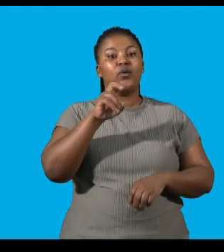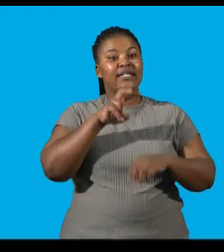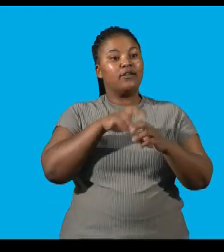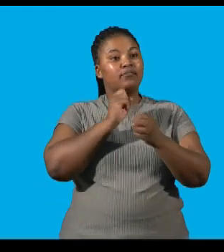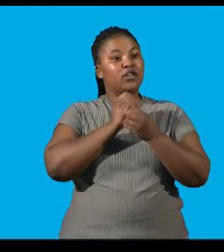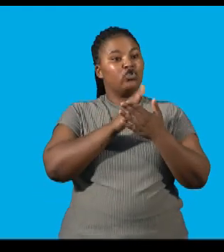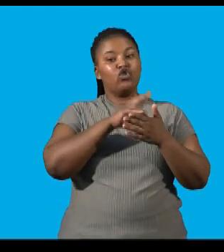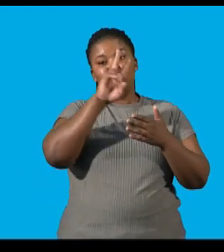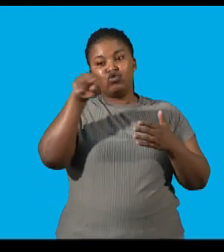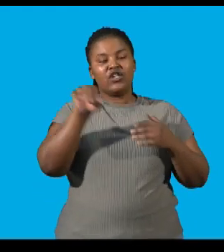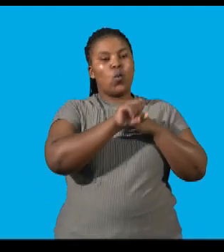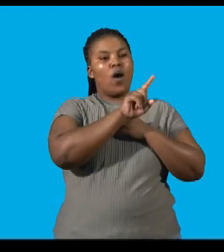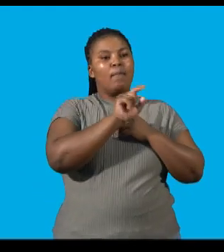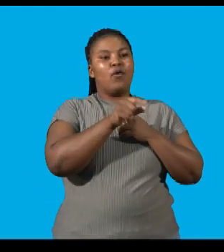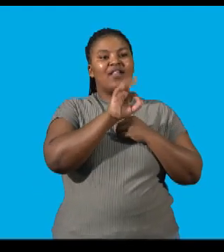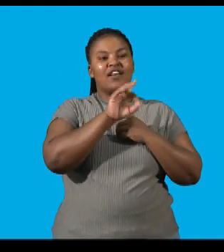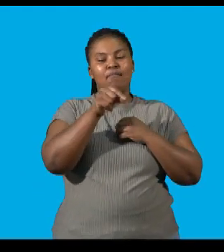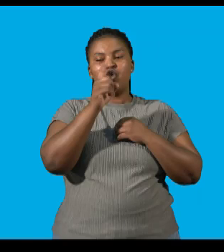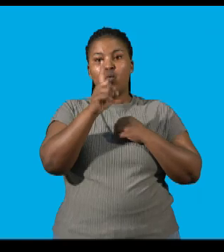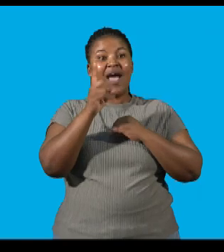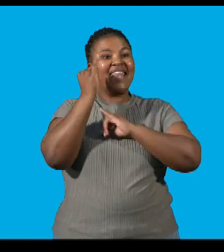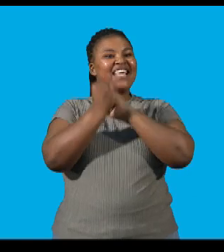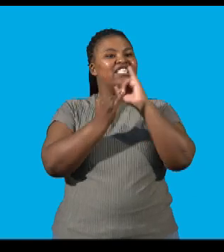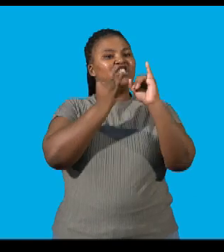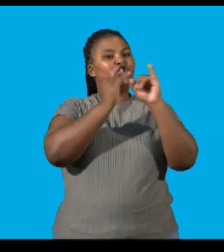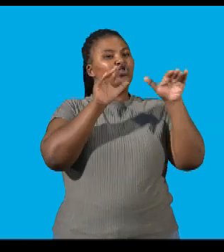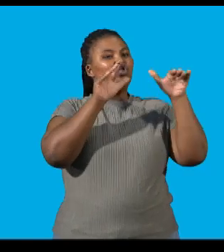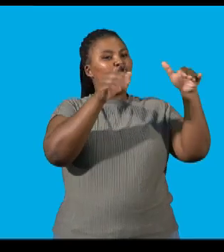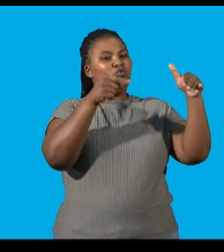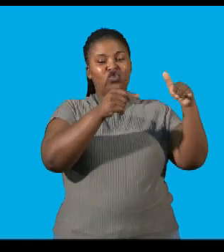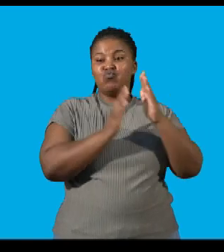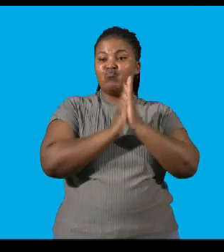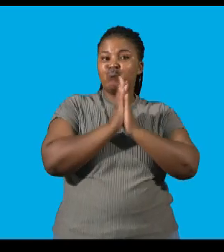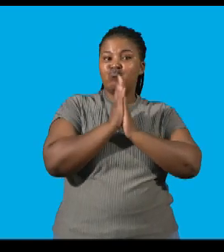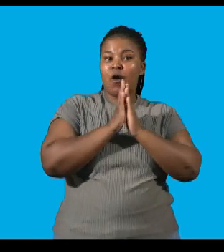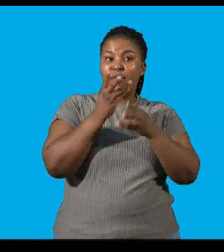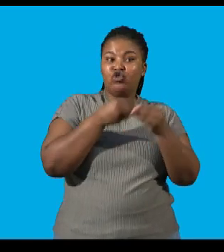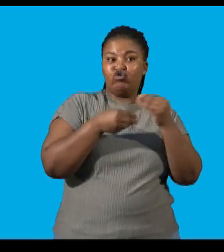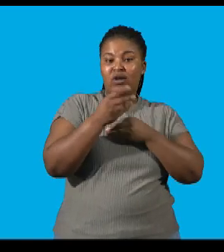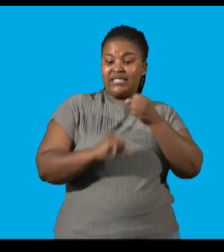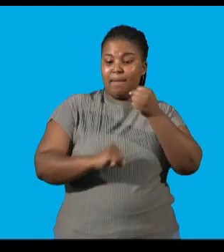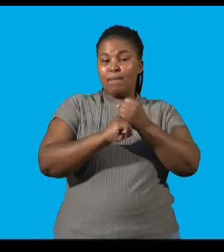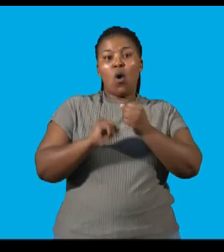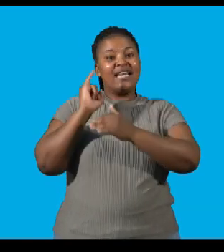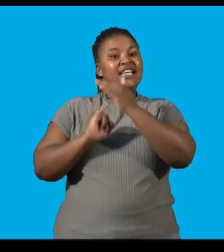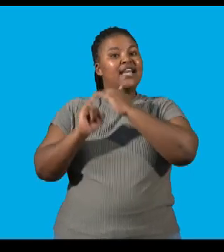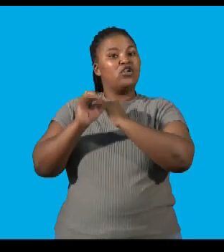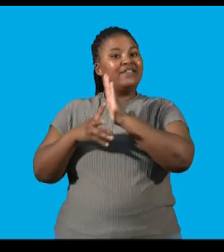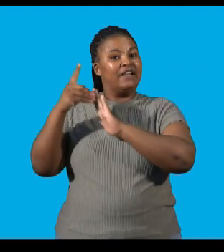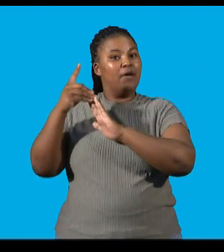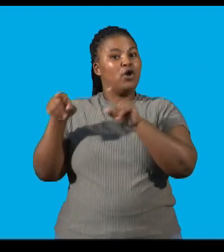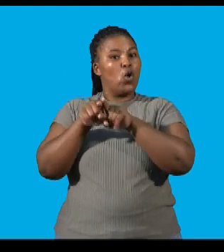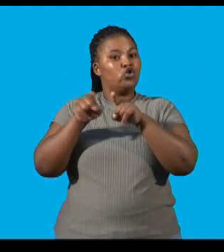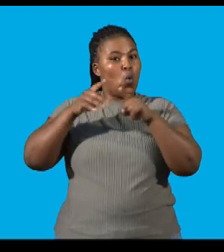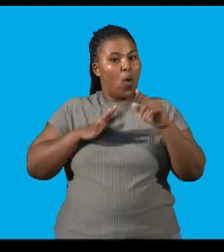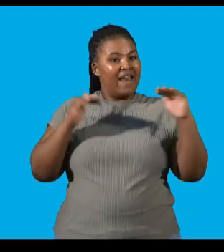you read your descriptions. 1.3.1, institution that promotes trade, support industrial development, and foster